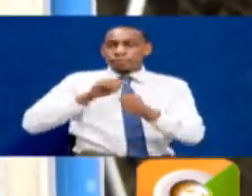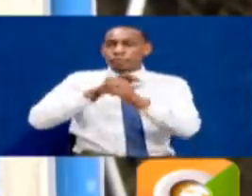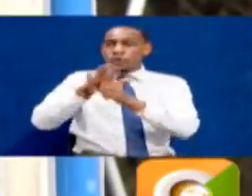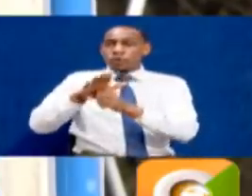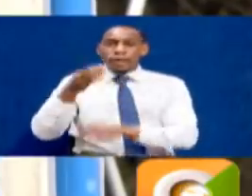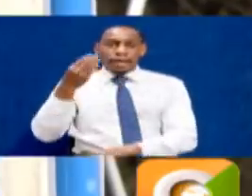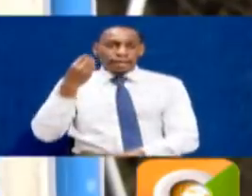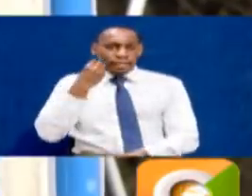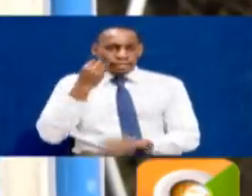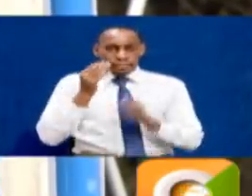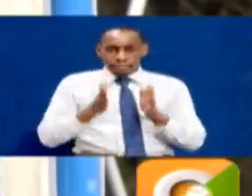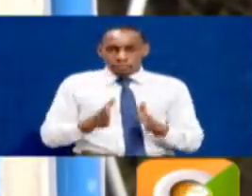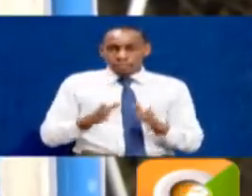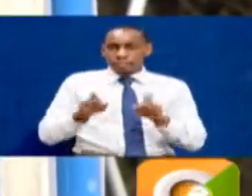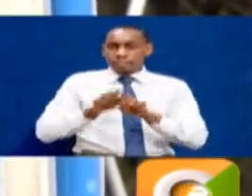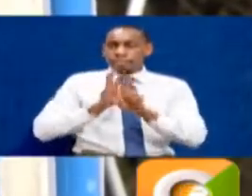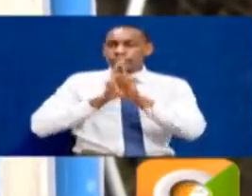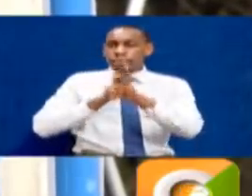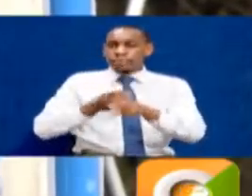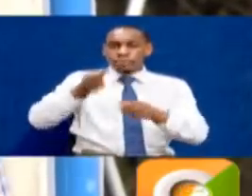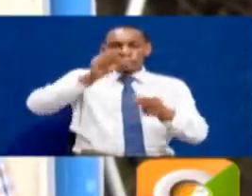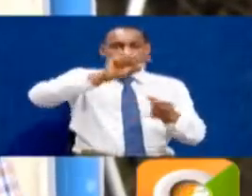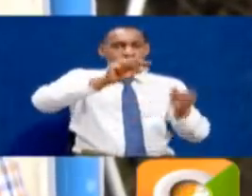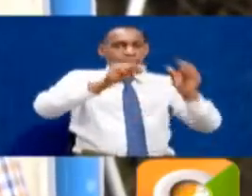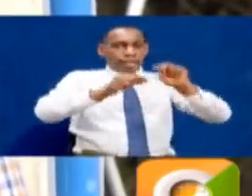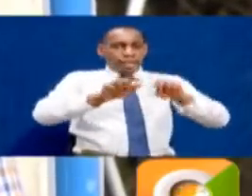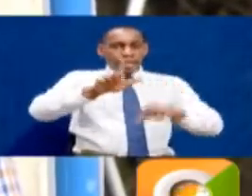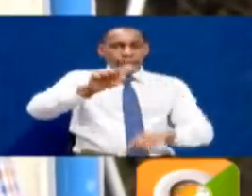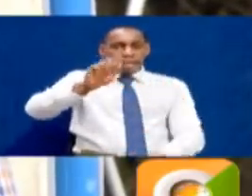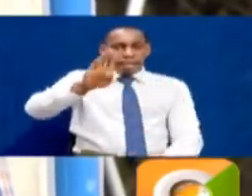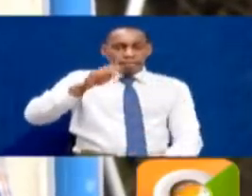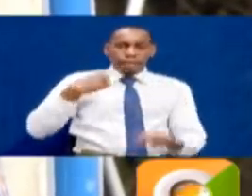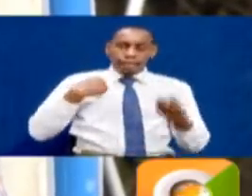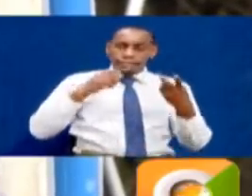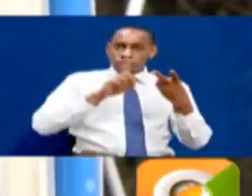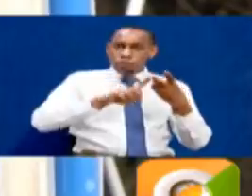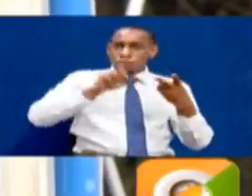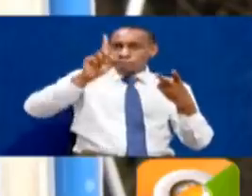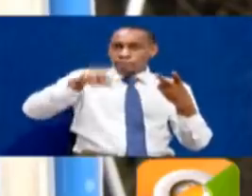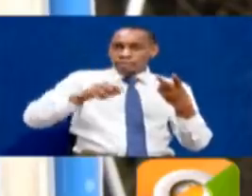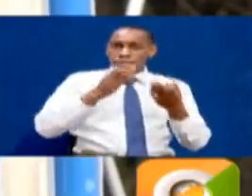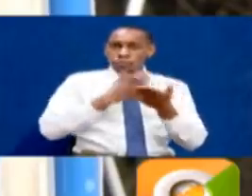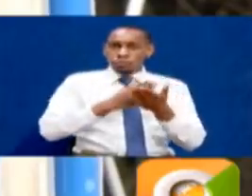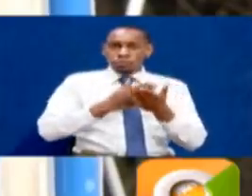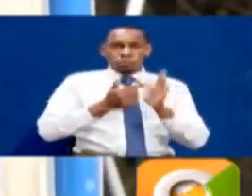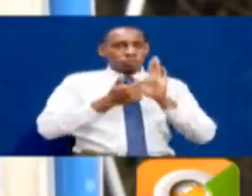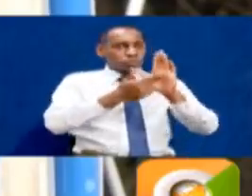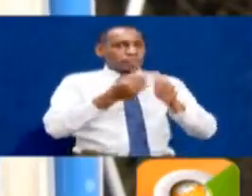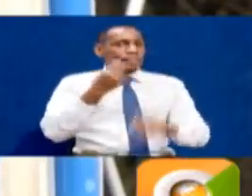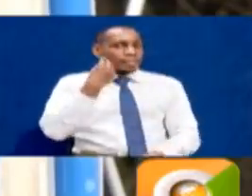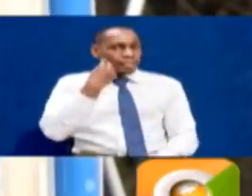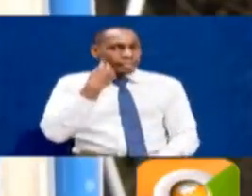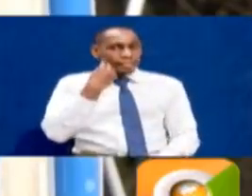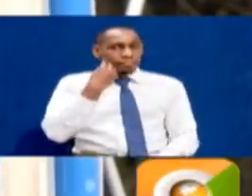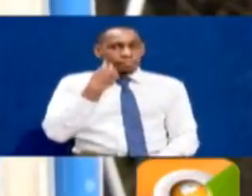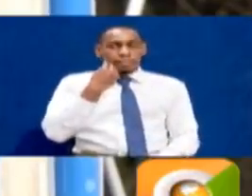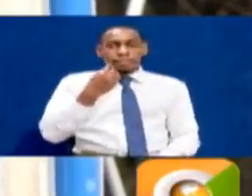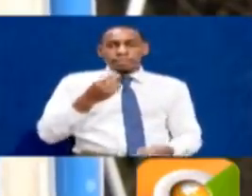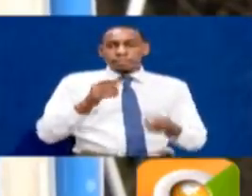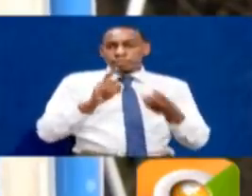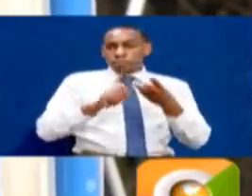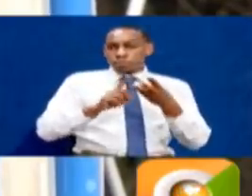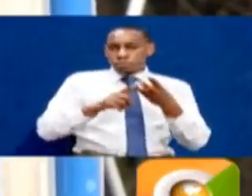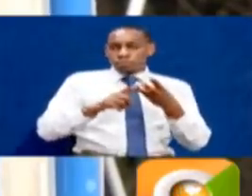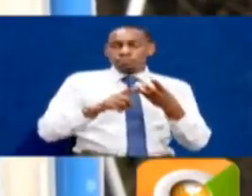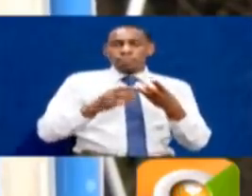COVID-positive report from the laboratory. Number two, you must be asymptomatic or you have a very